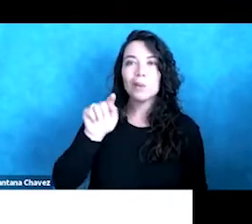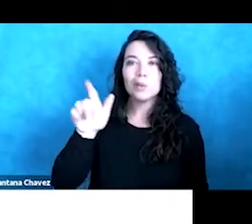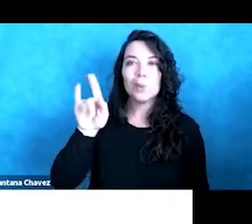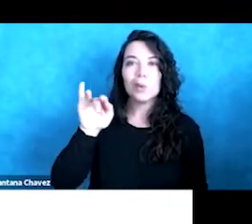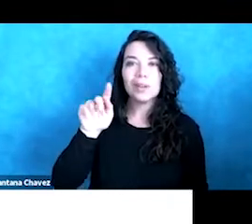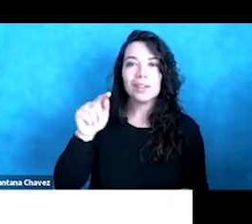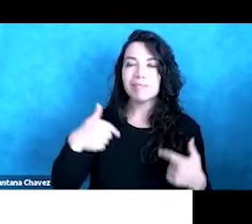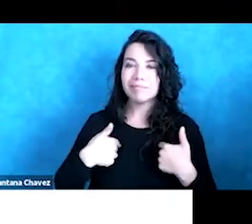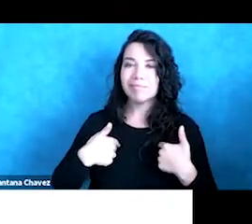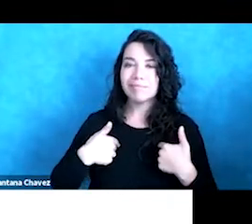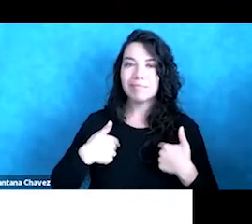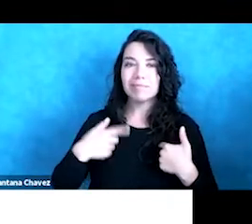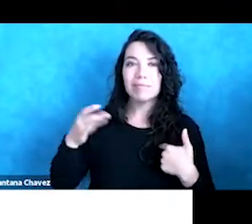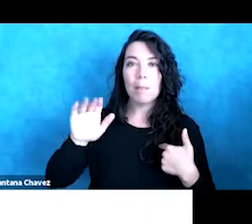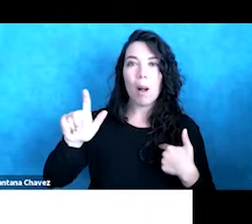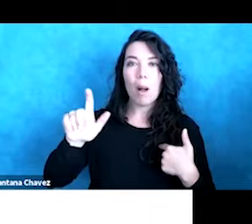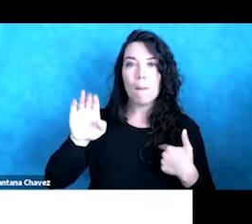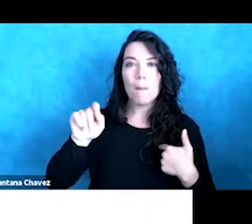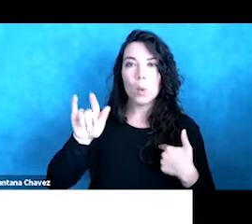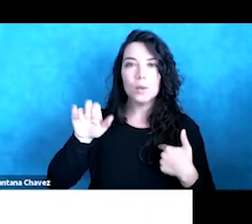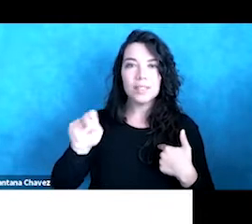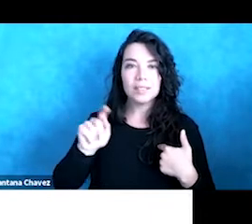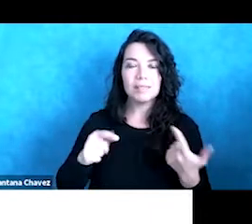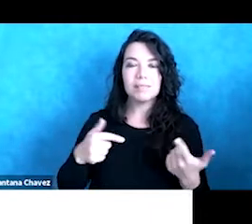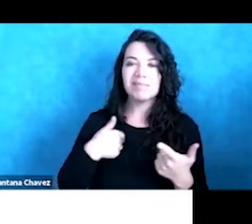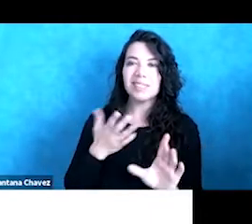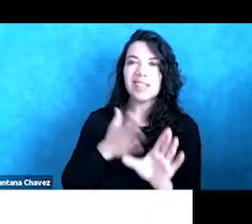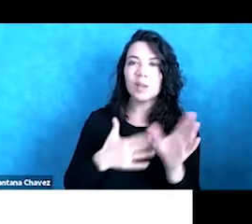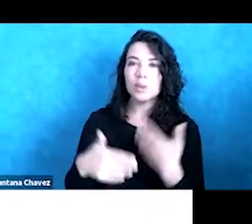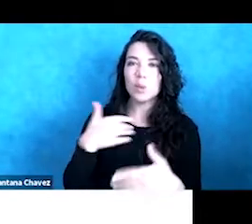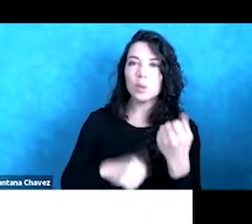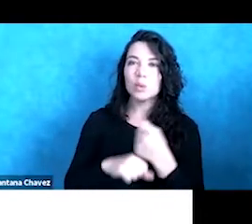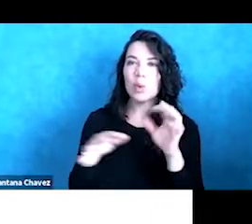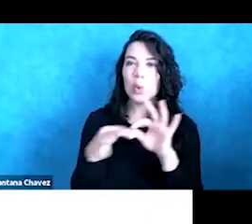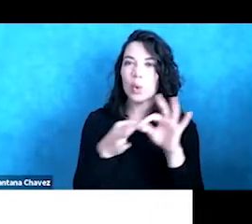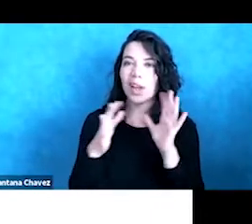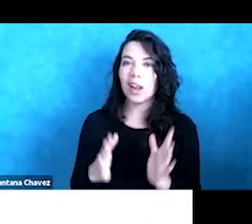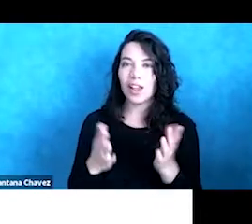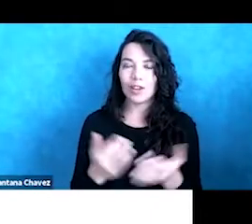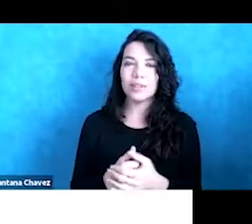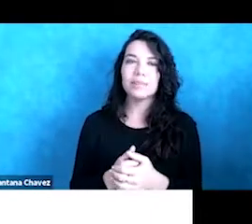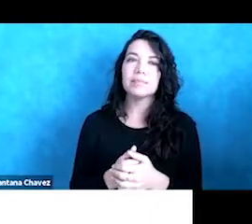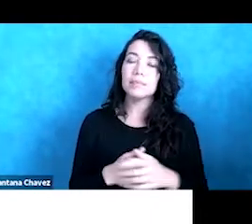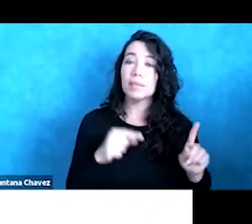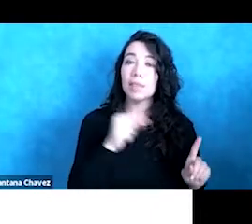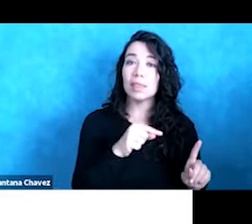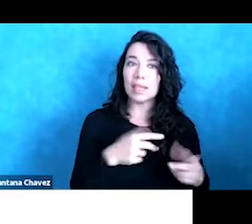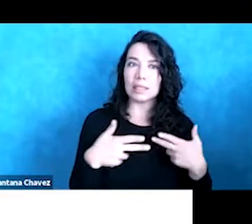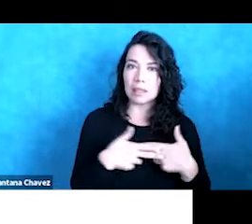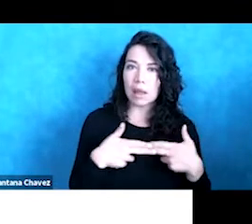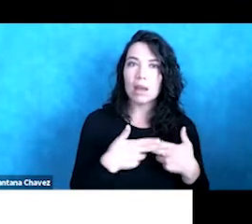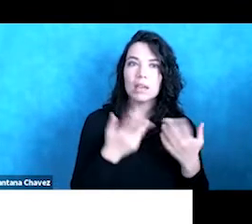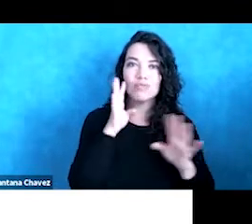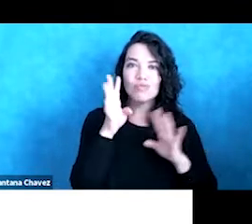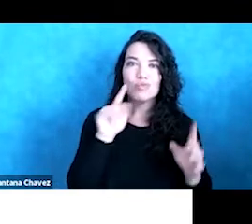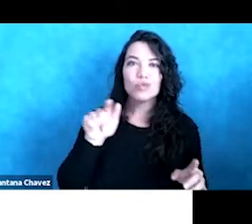I'm the USAID Mental Health and Psychosocial Support Coordinator. I was one of the technical advisors on the toolkit.